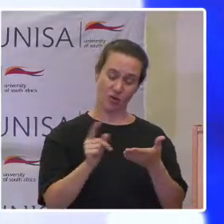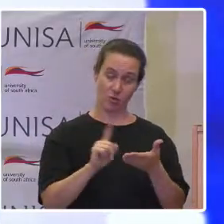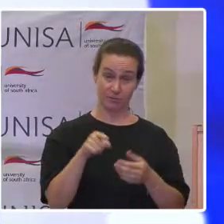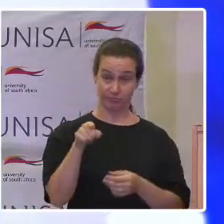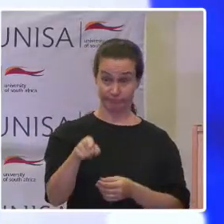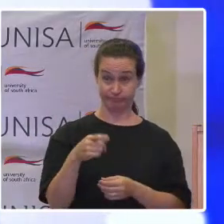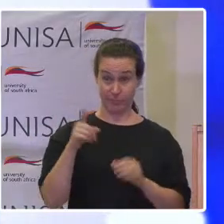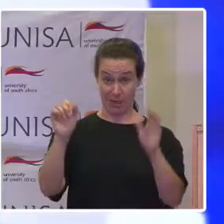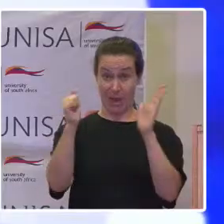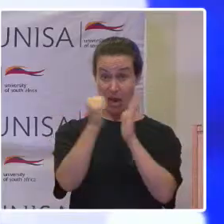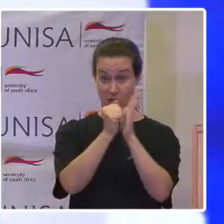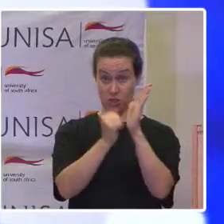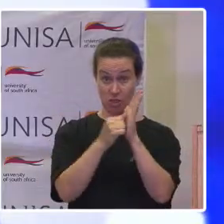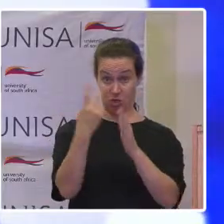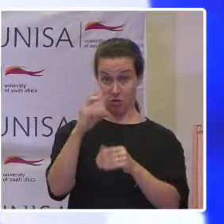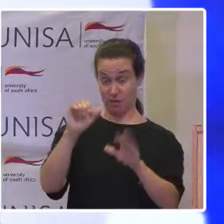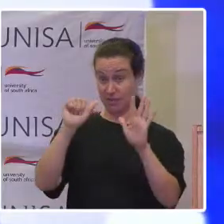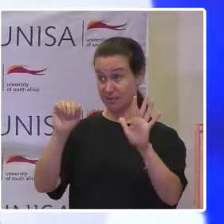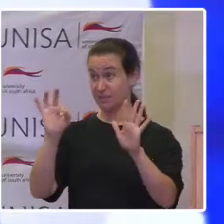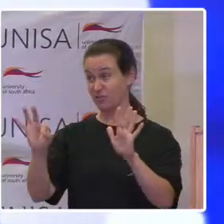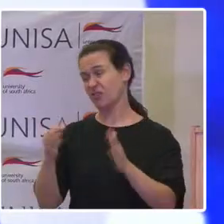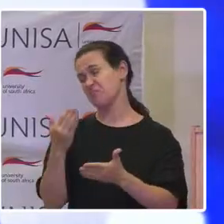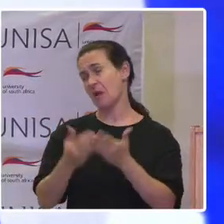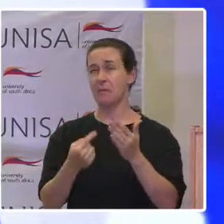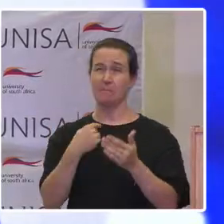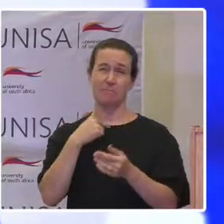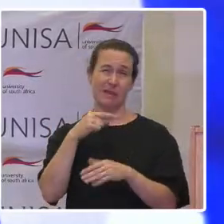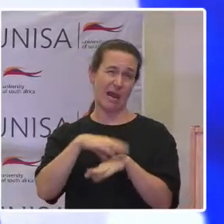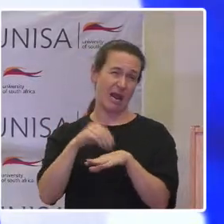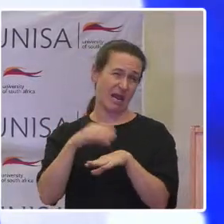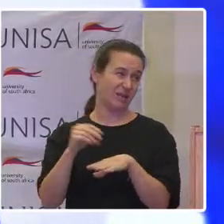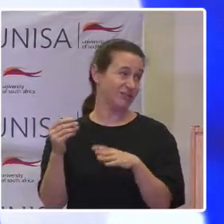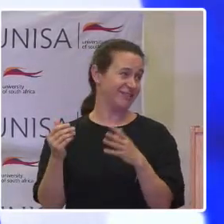2063, I'll be in my